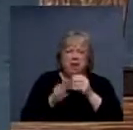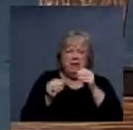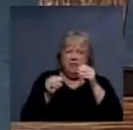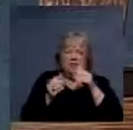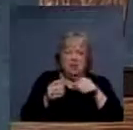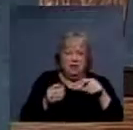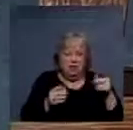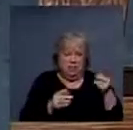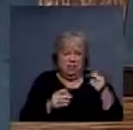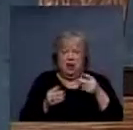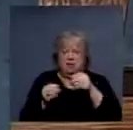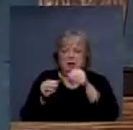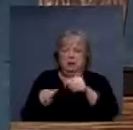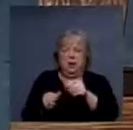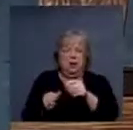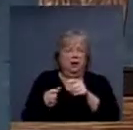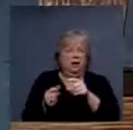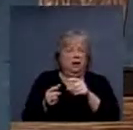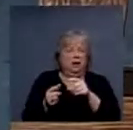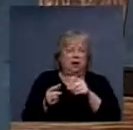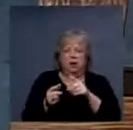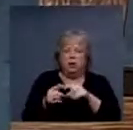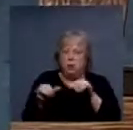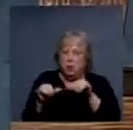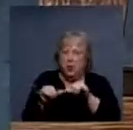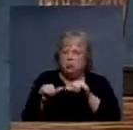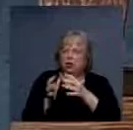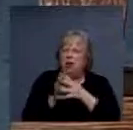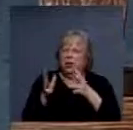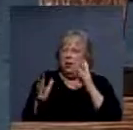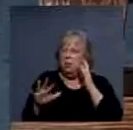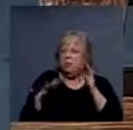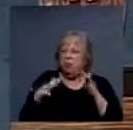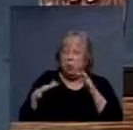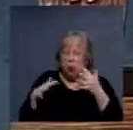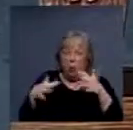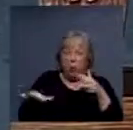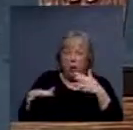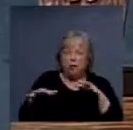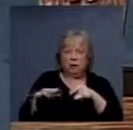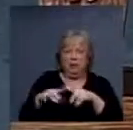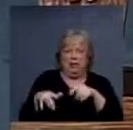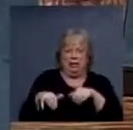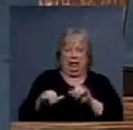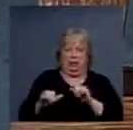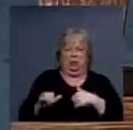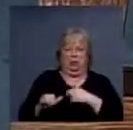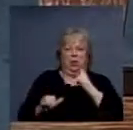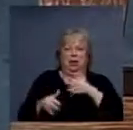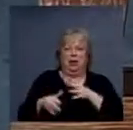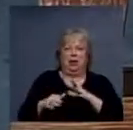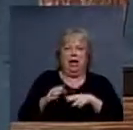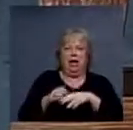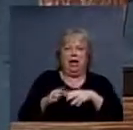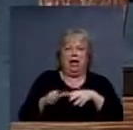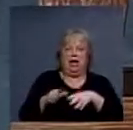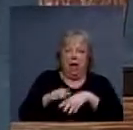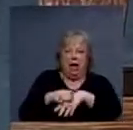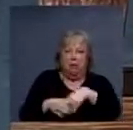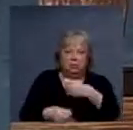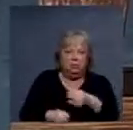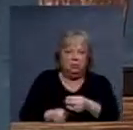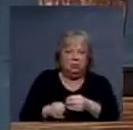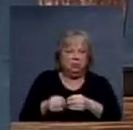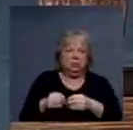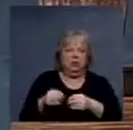that to gauge how much noise this place will make, and yet we will be letting out up to, they